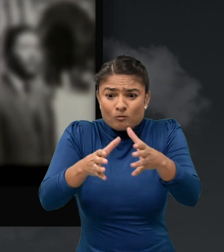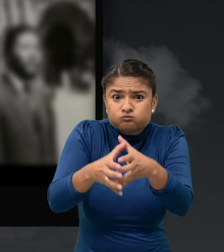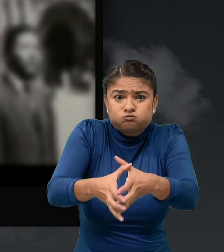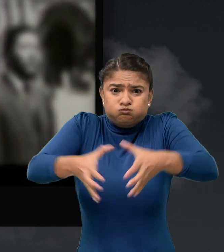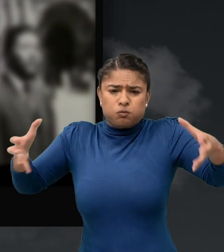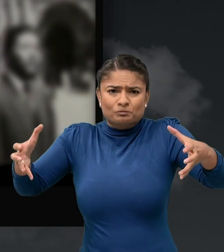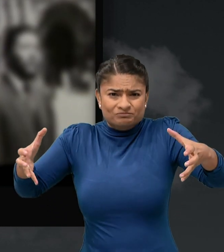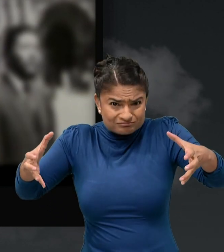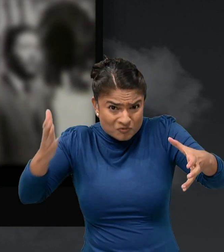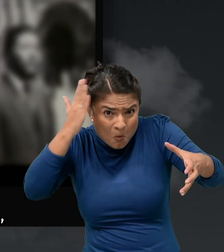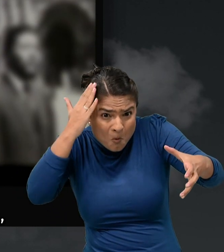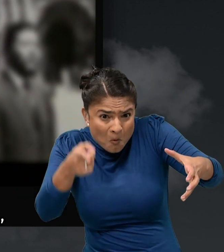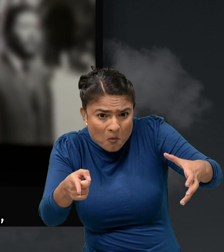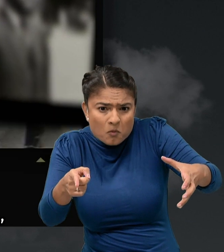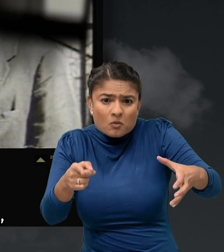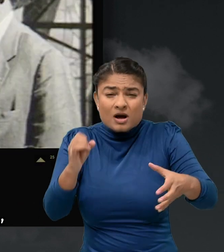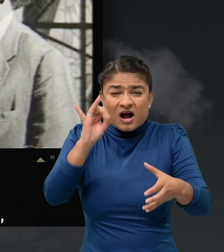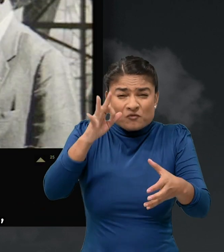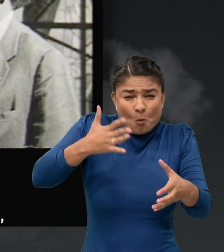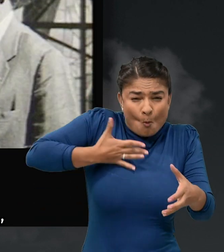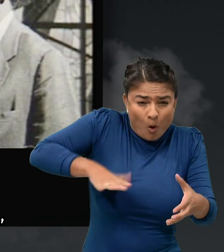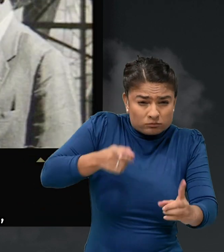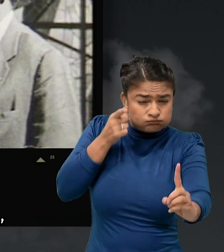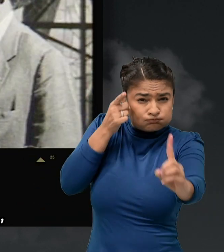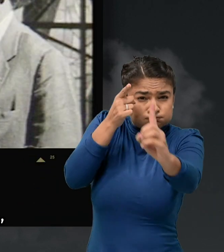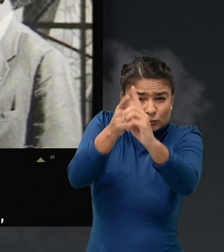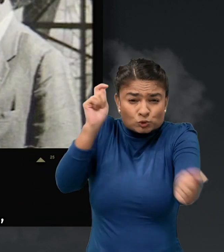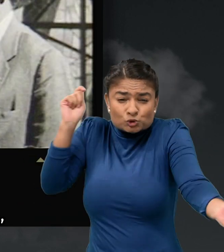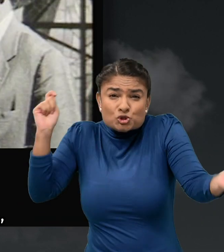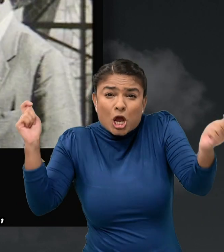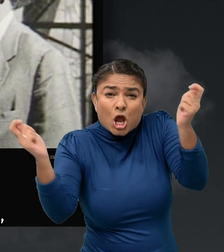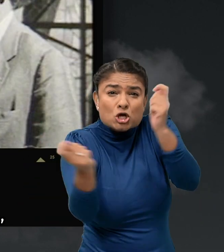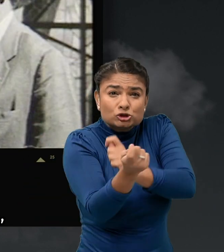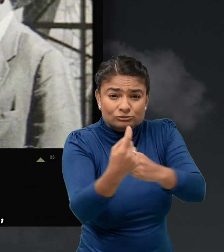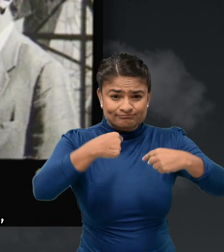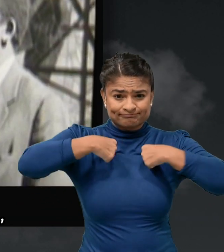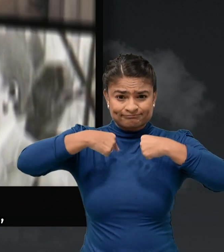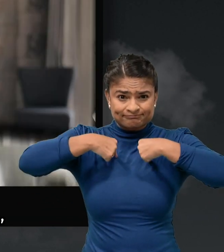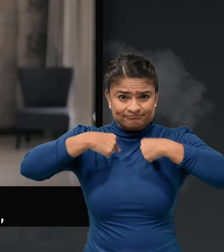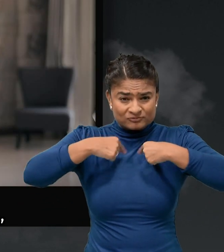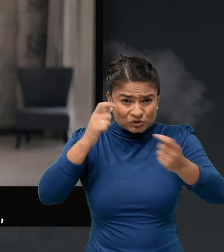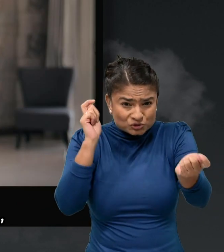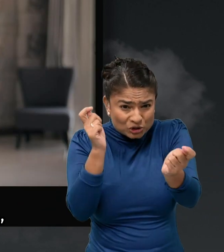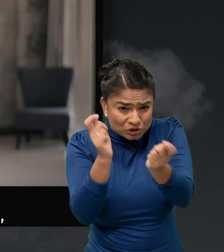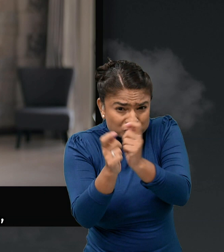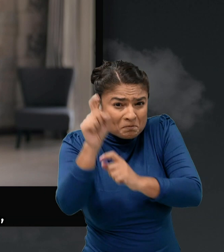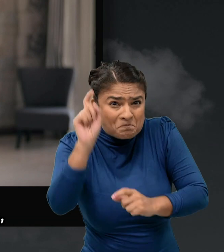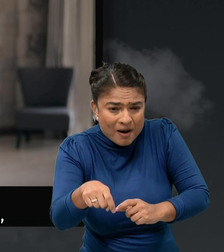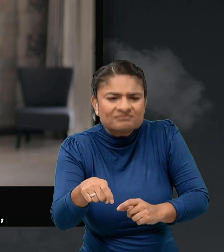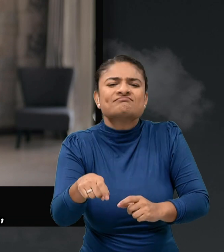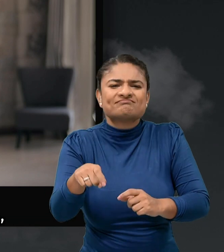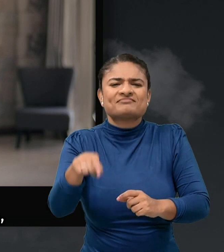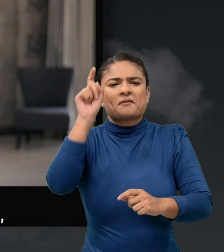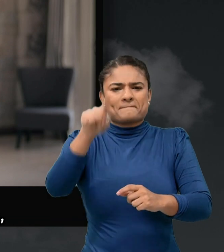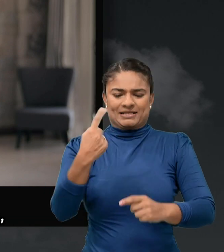power in numbers. So if you really want to make a change in who you